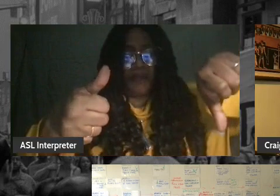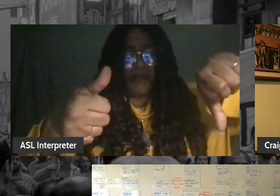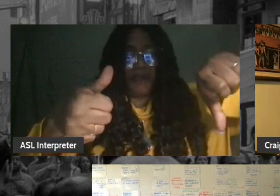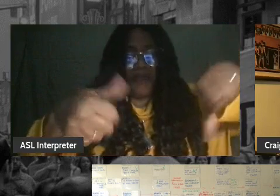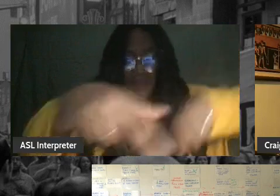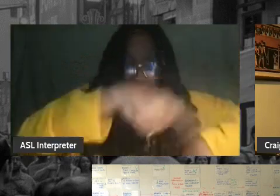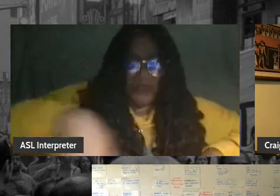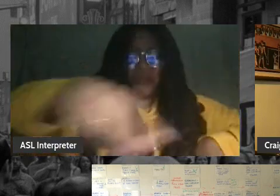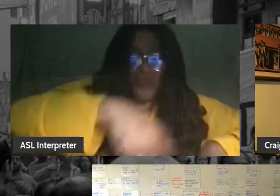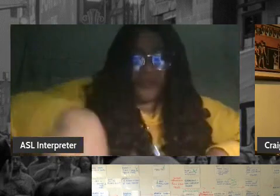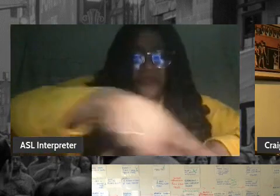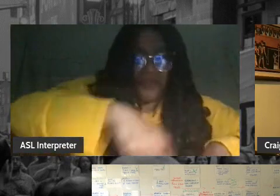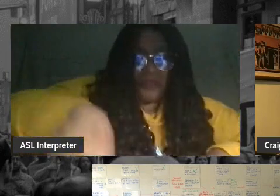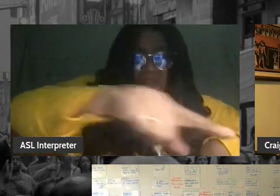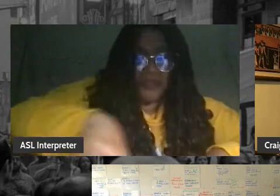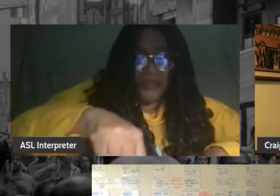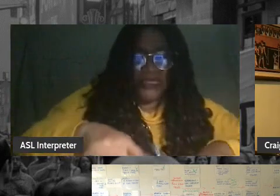finding